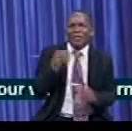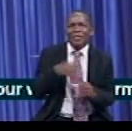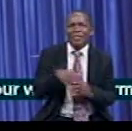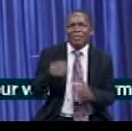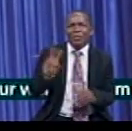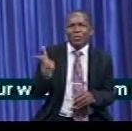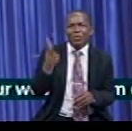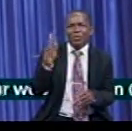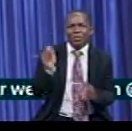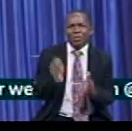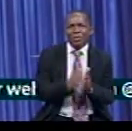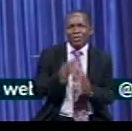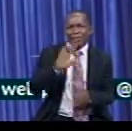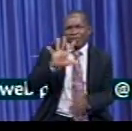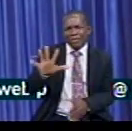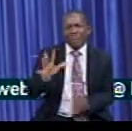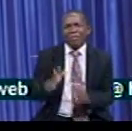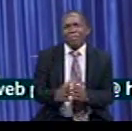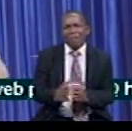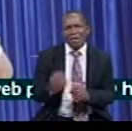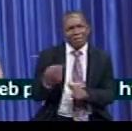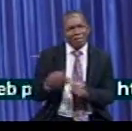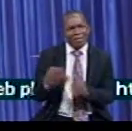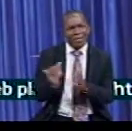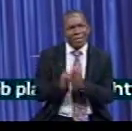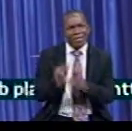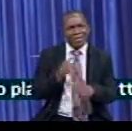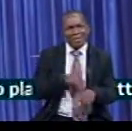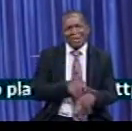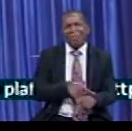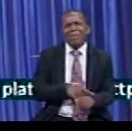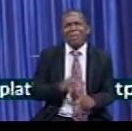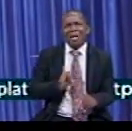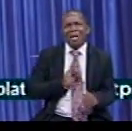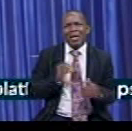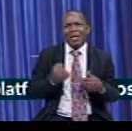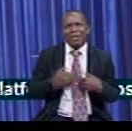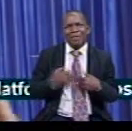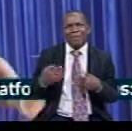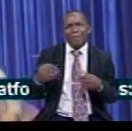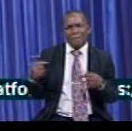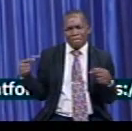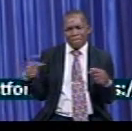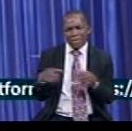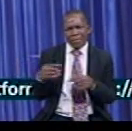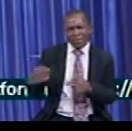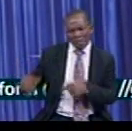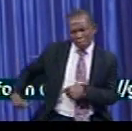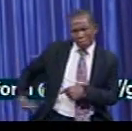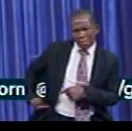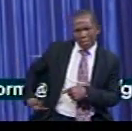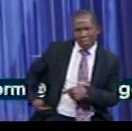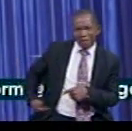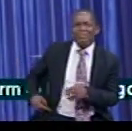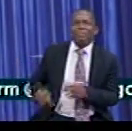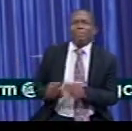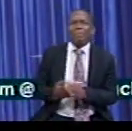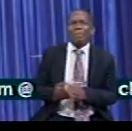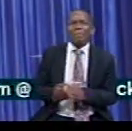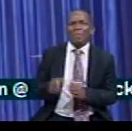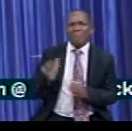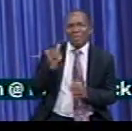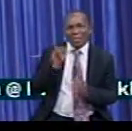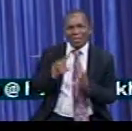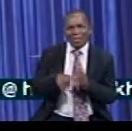2005. From that time, I have waist pains. But just this evening, when man of